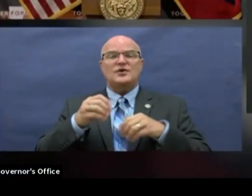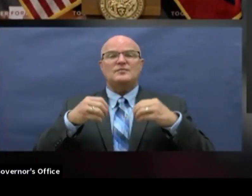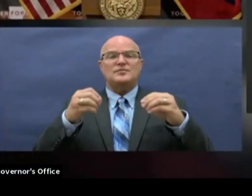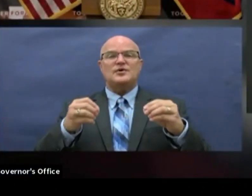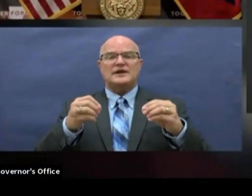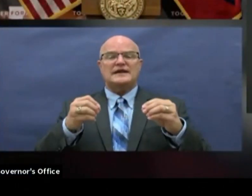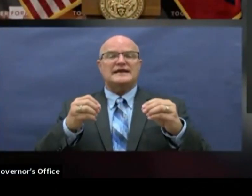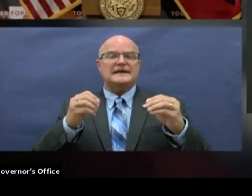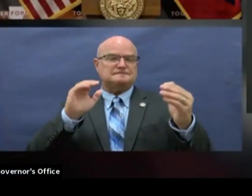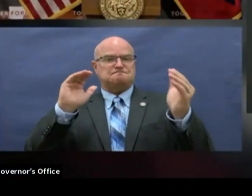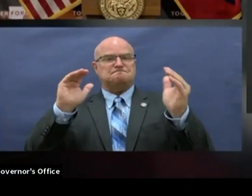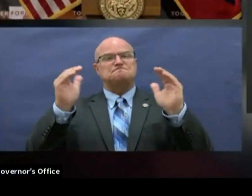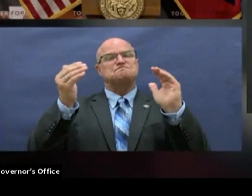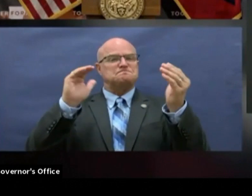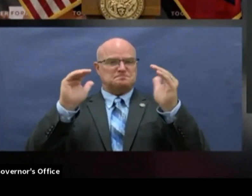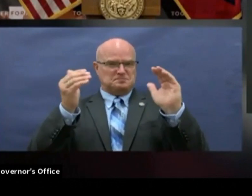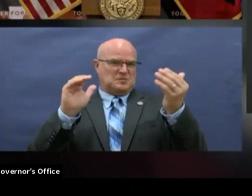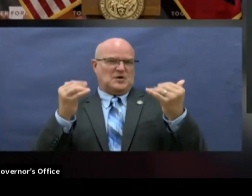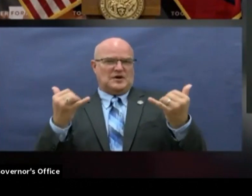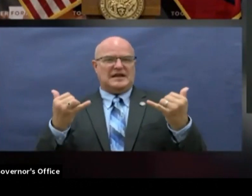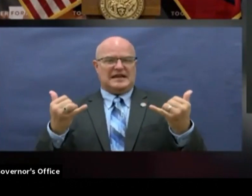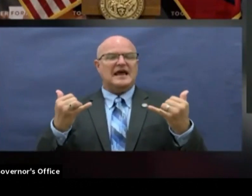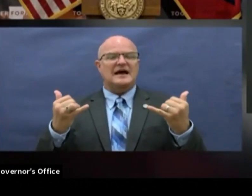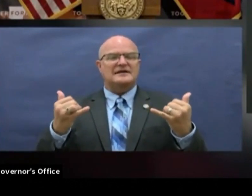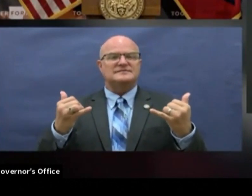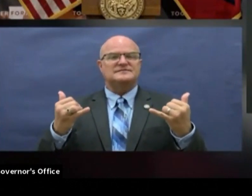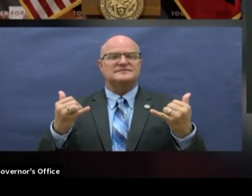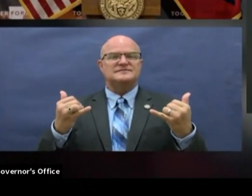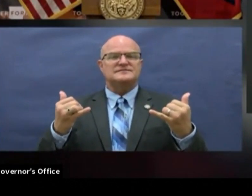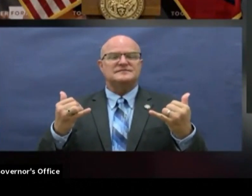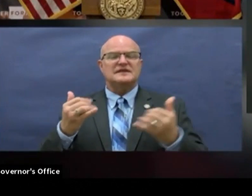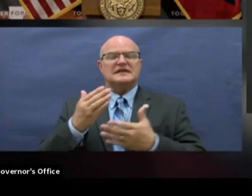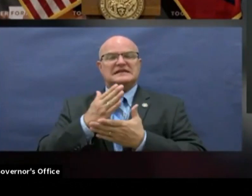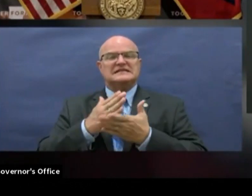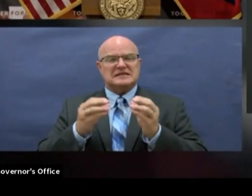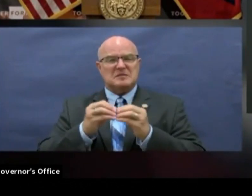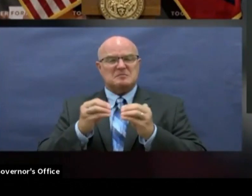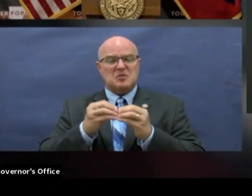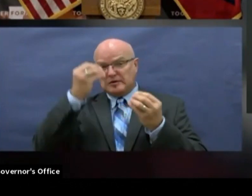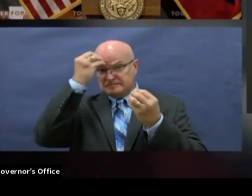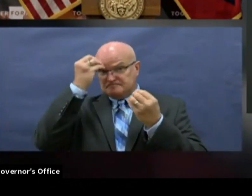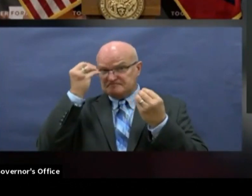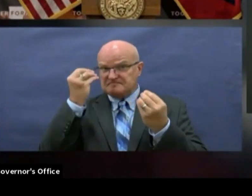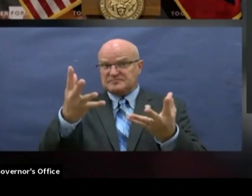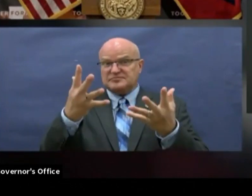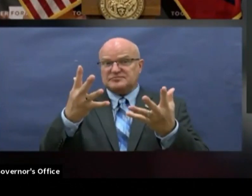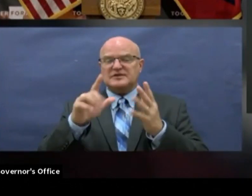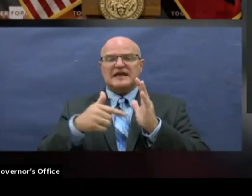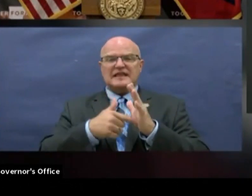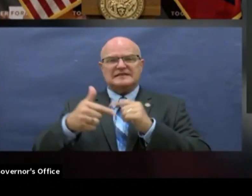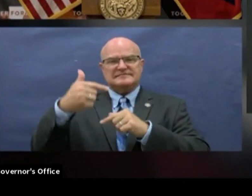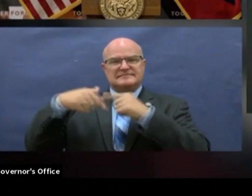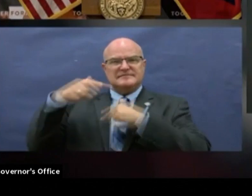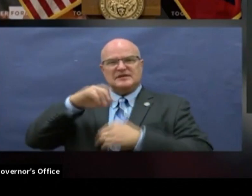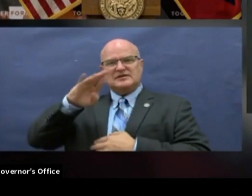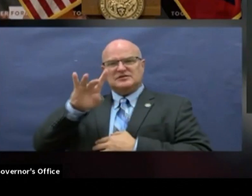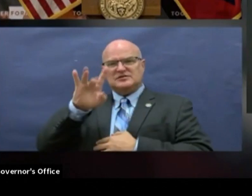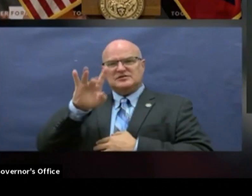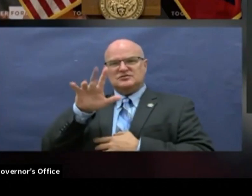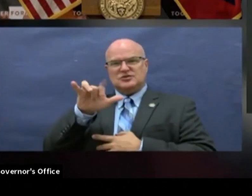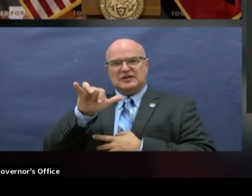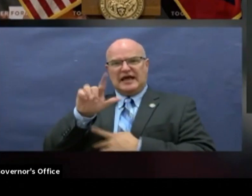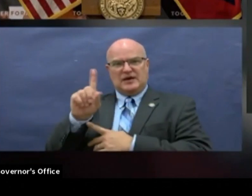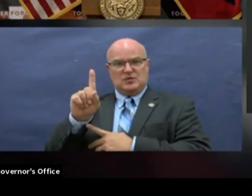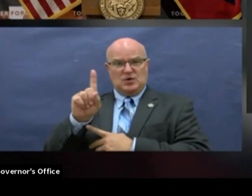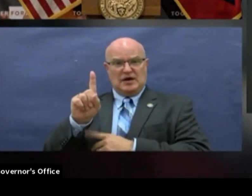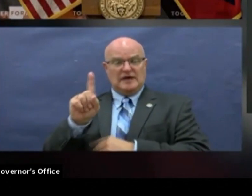in perspective, and there'll be some more informative information because this goes back to July 1.